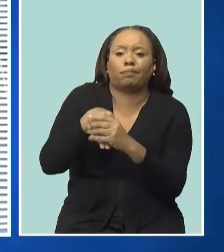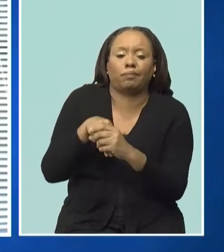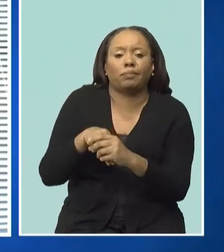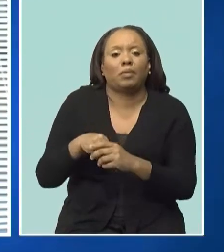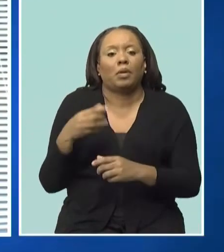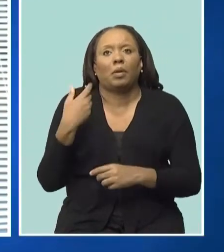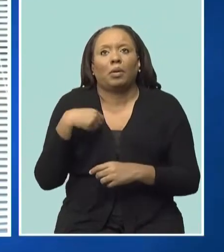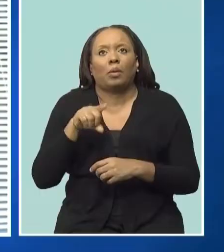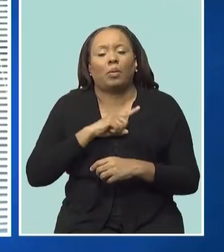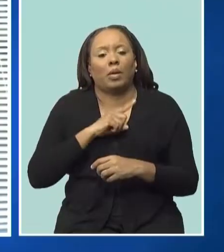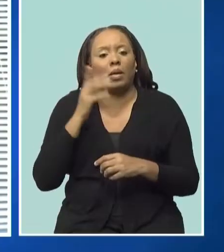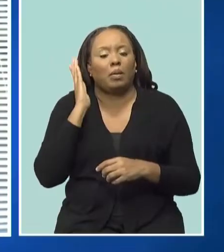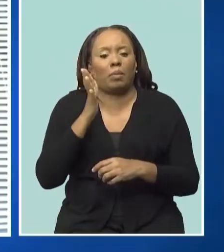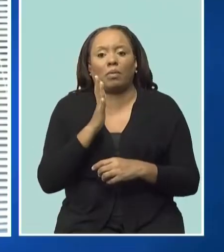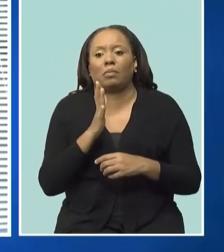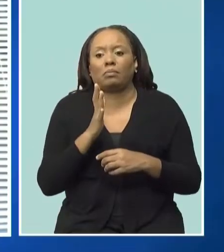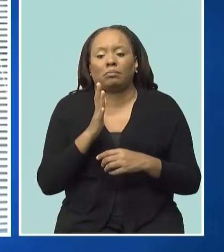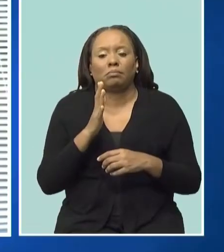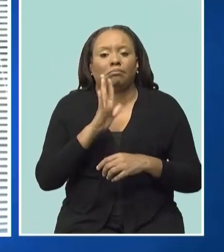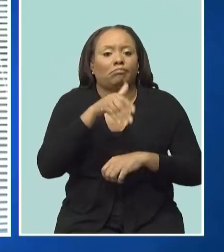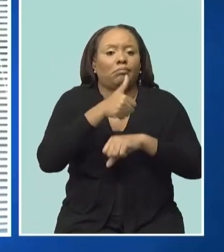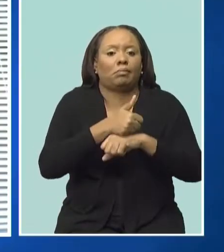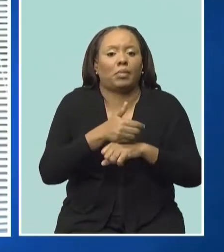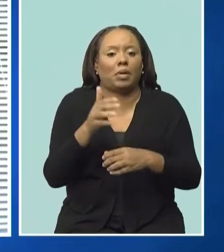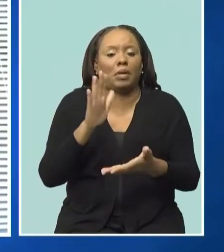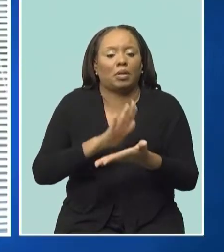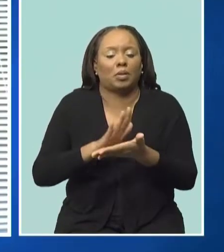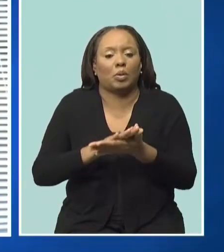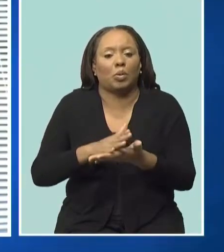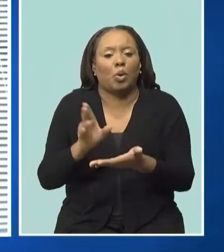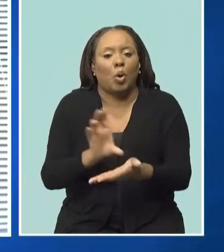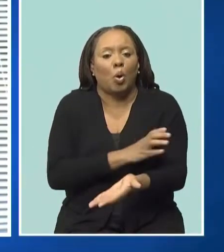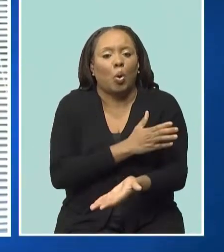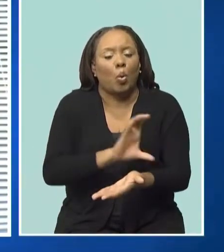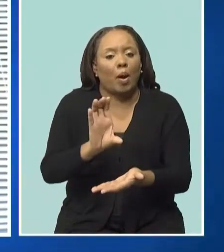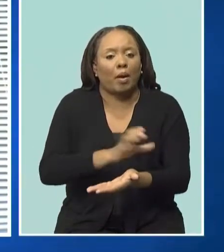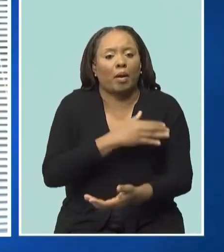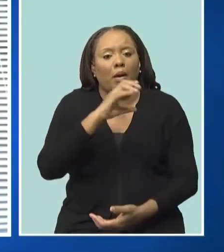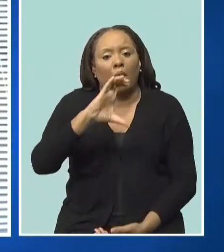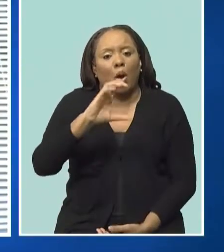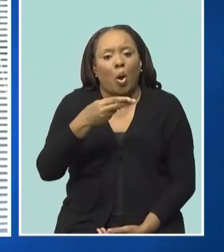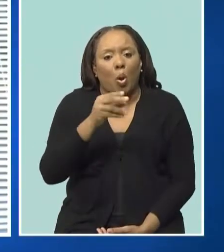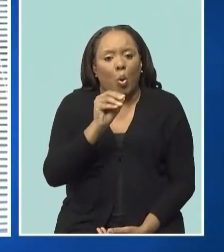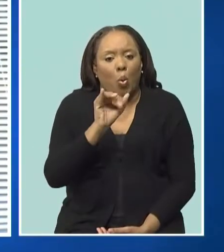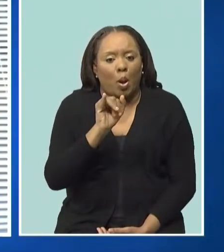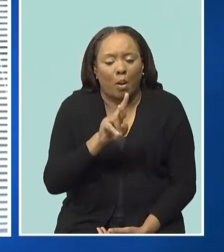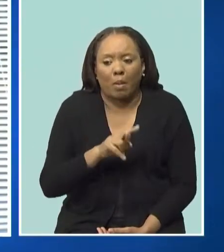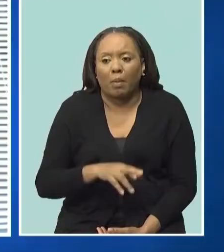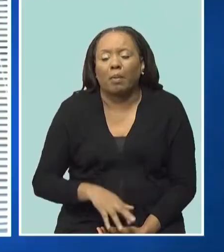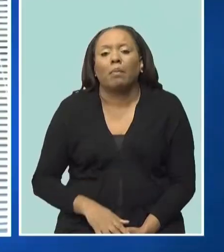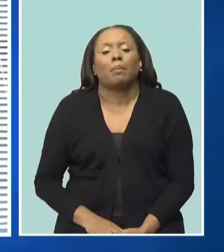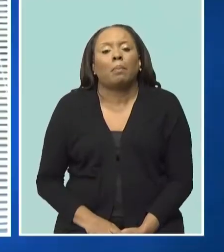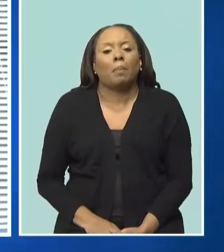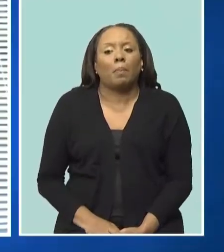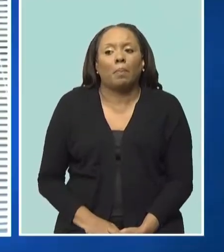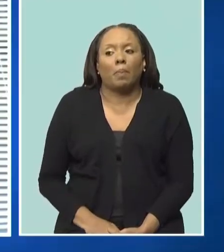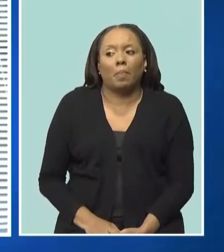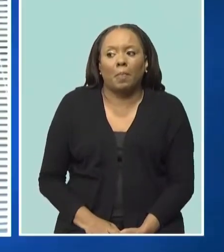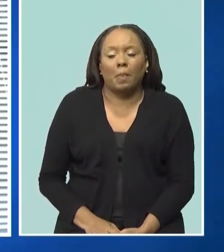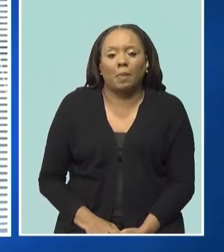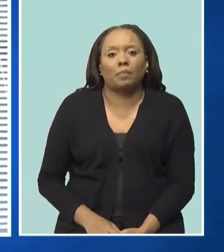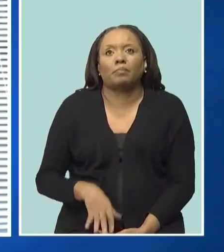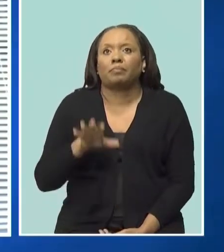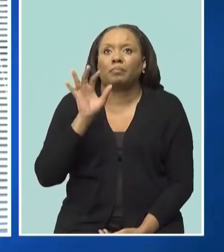creating a school choir out of the participants in there. And that is, for me,